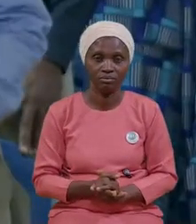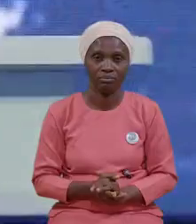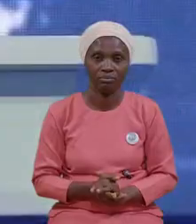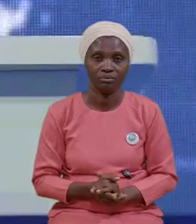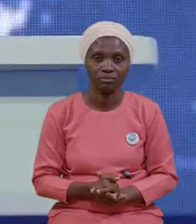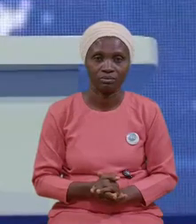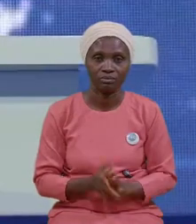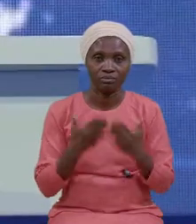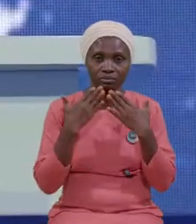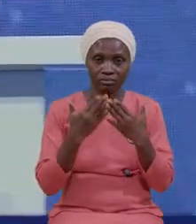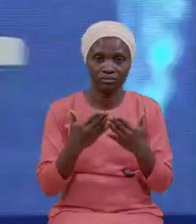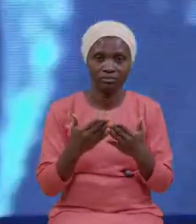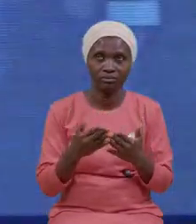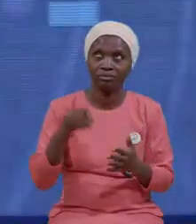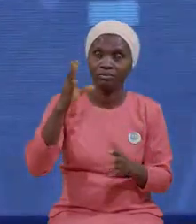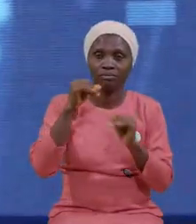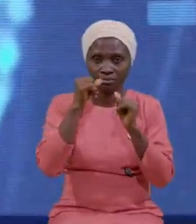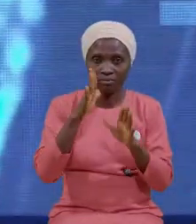Thank you, God bless everyone.